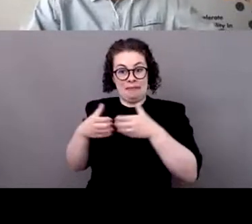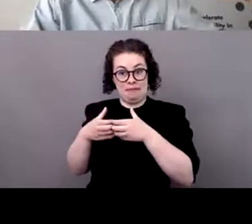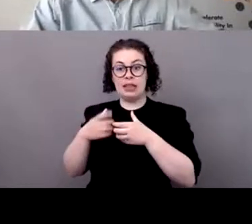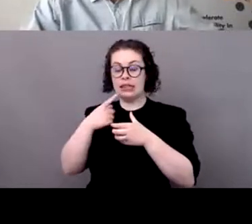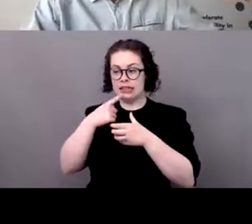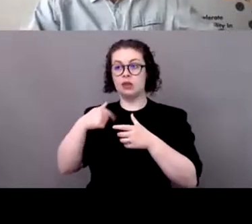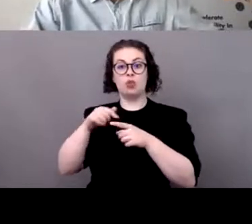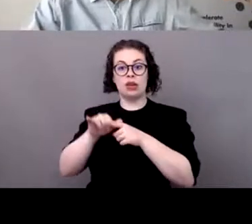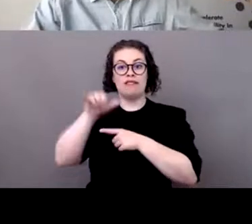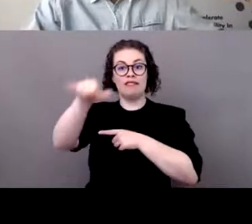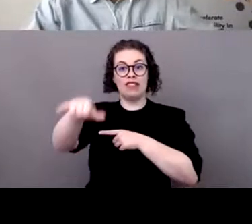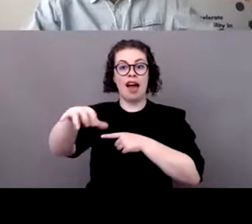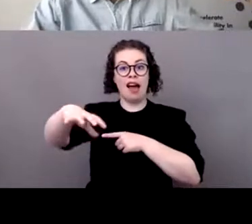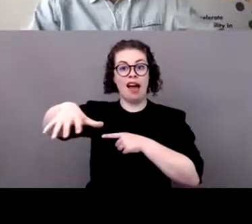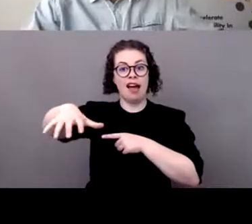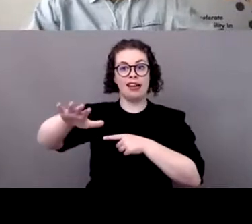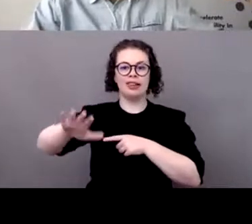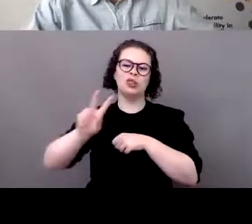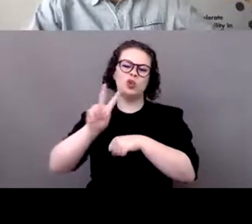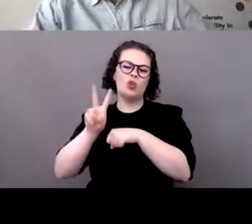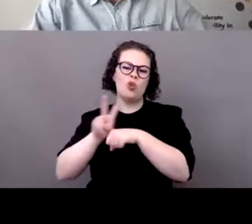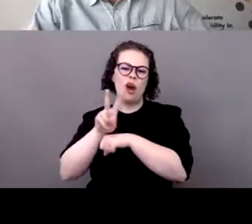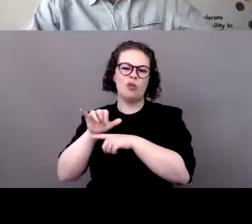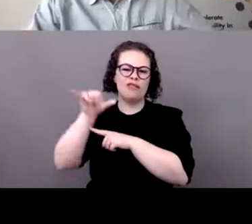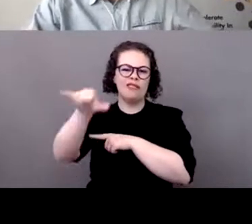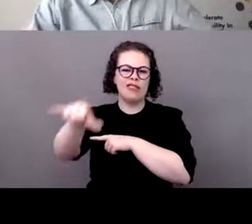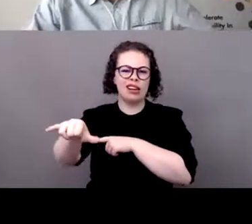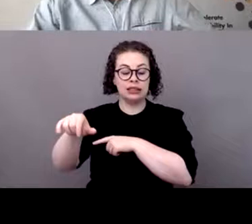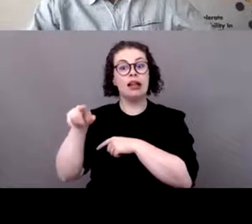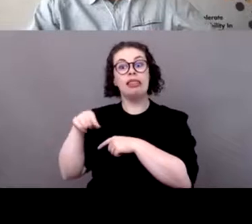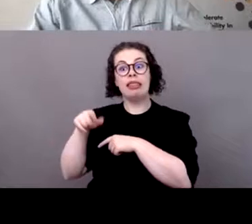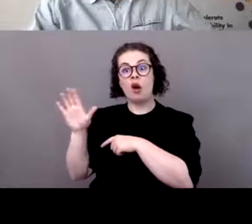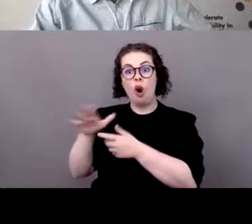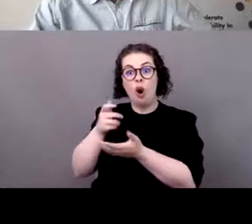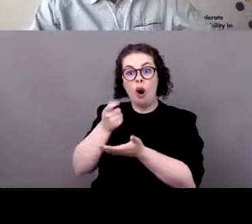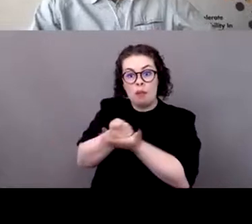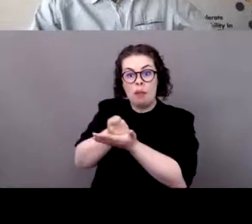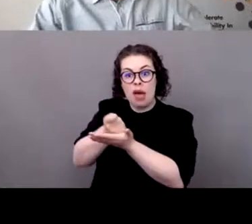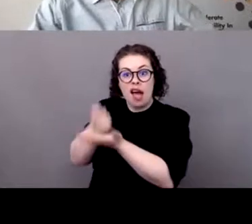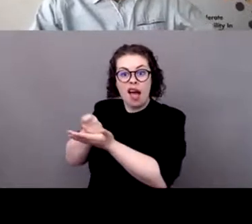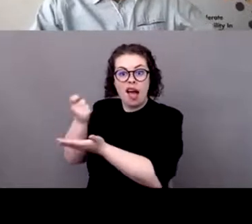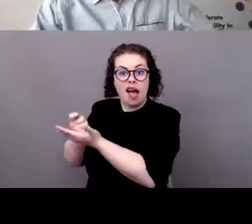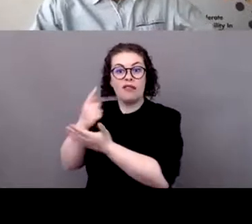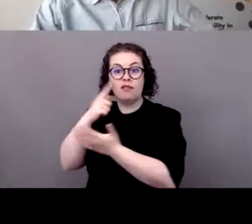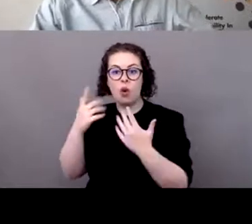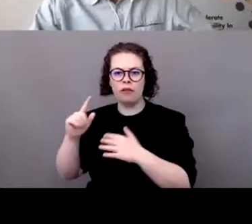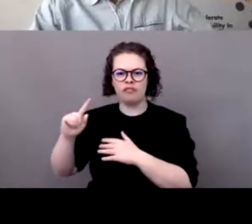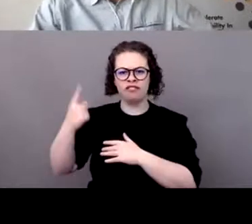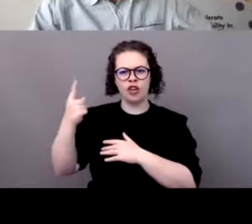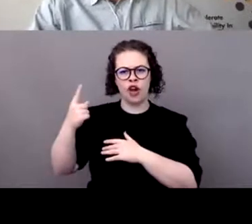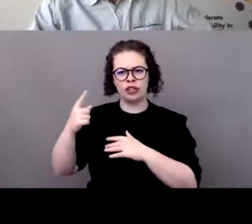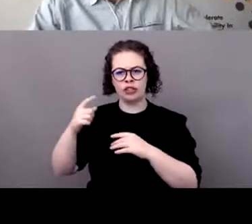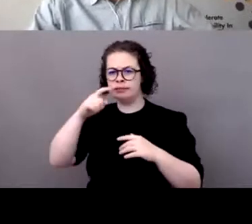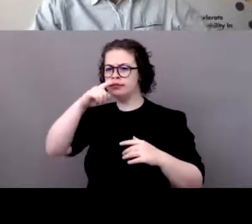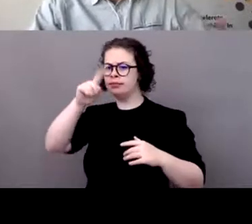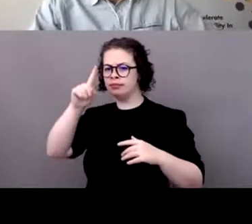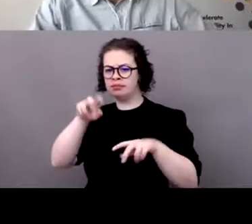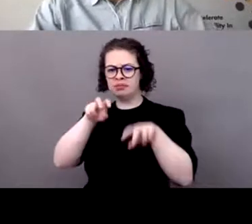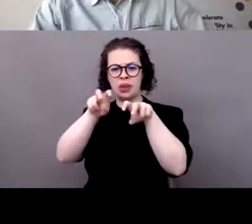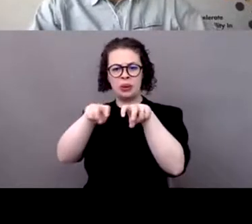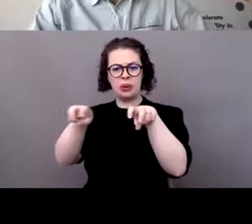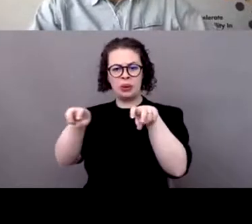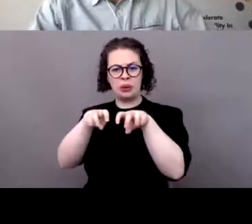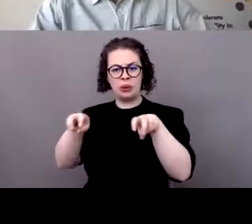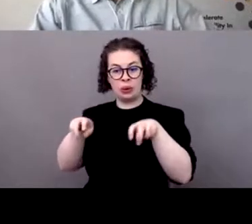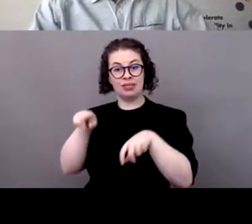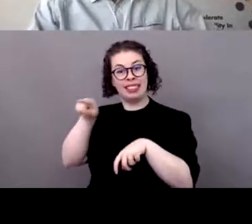like, I can do a 2-hour flight in economy class because of the impact that it has to fly economy class instead of